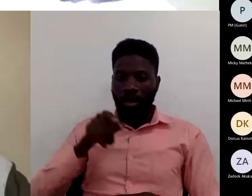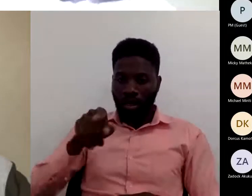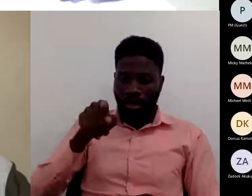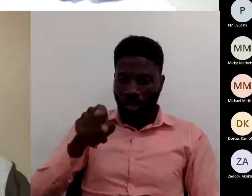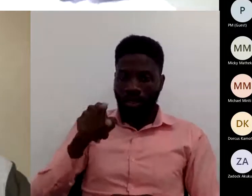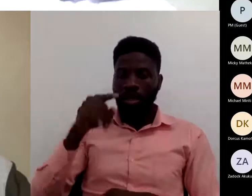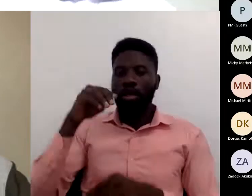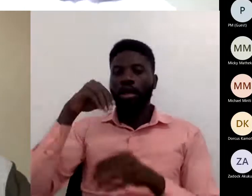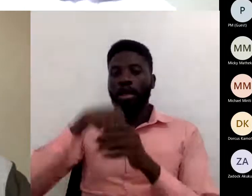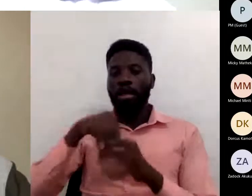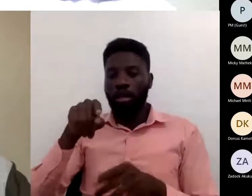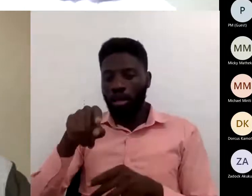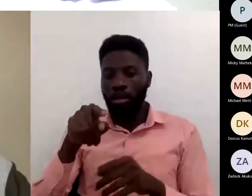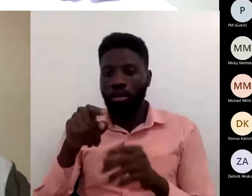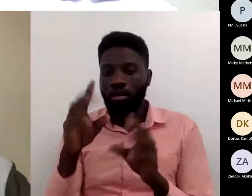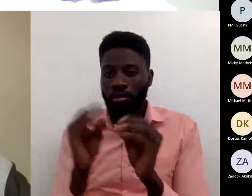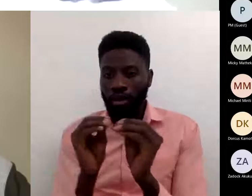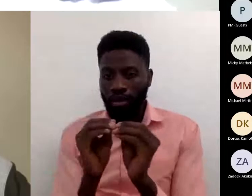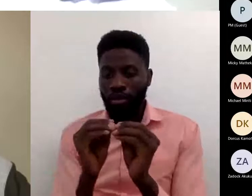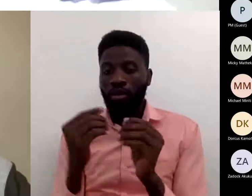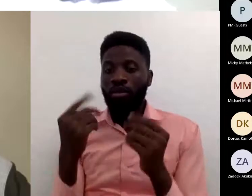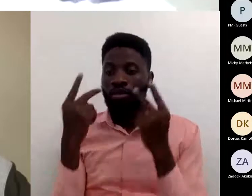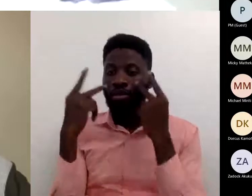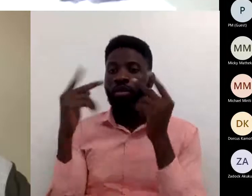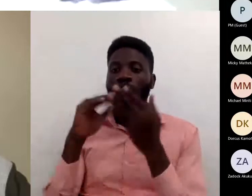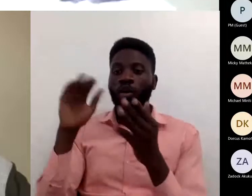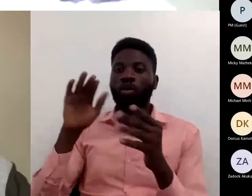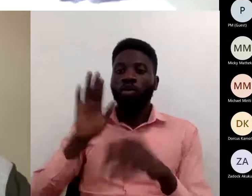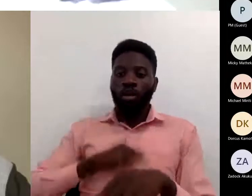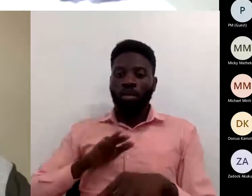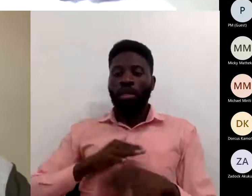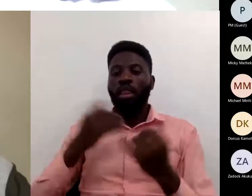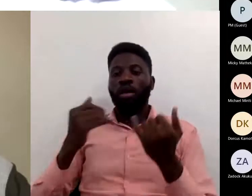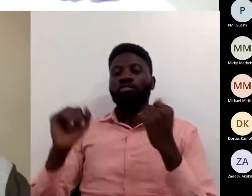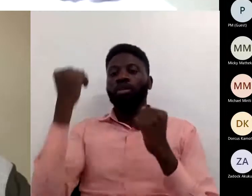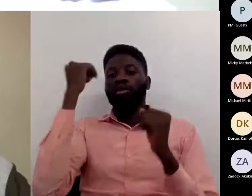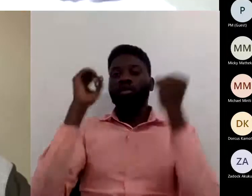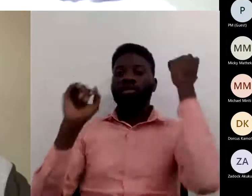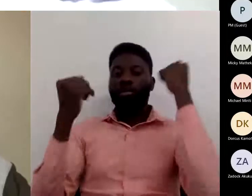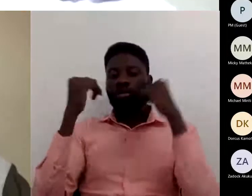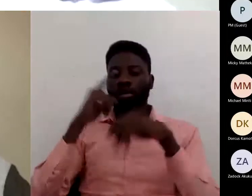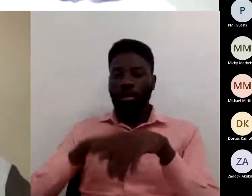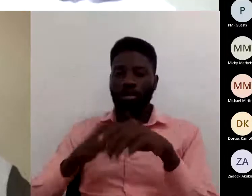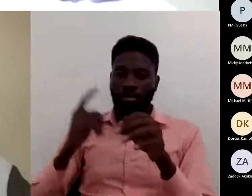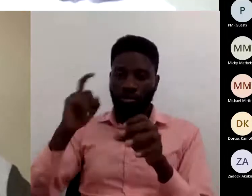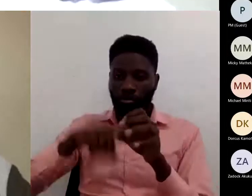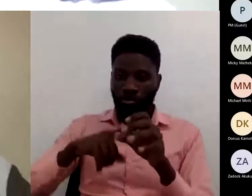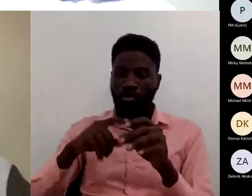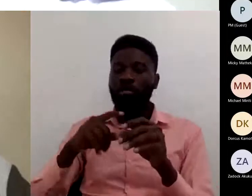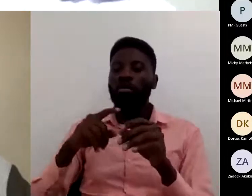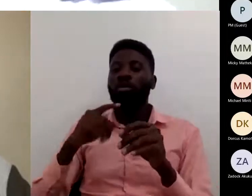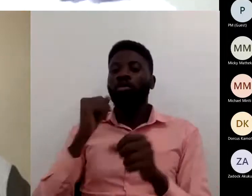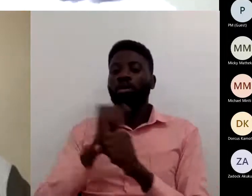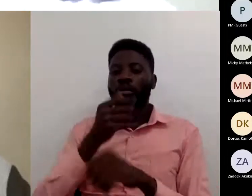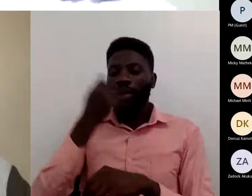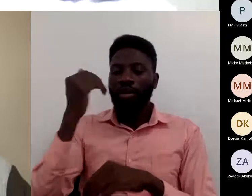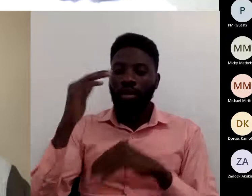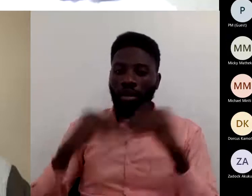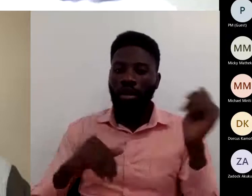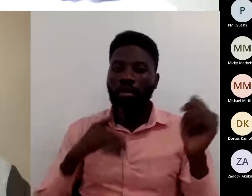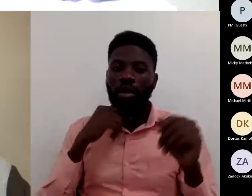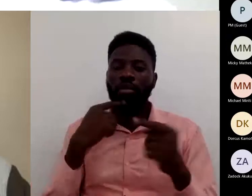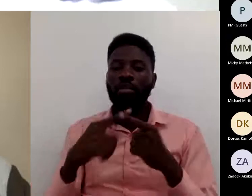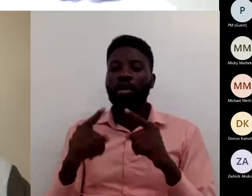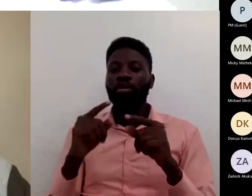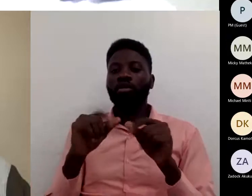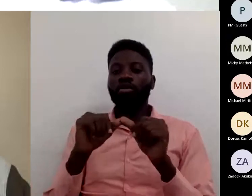this call, that we see a lot of ladies coming in at the entry level, in fact, doing much better than the men. But as they climb through the